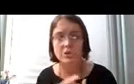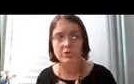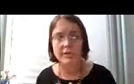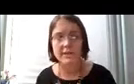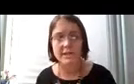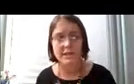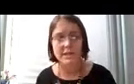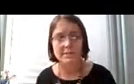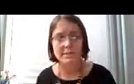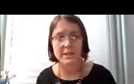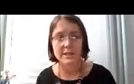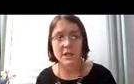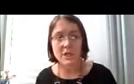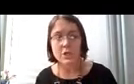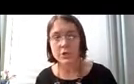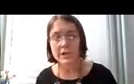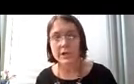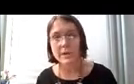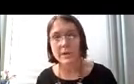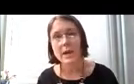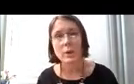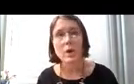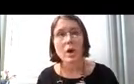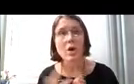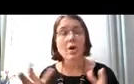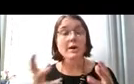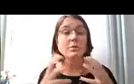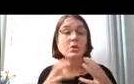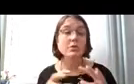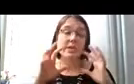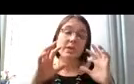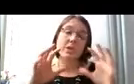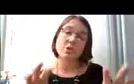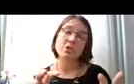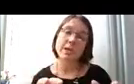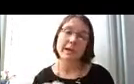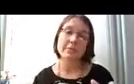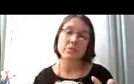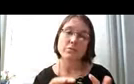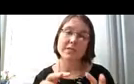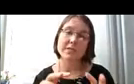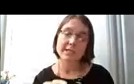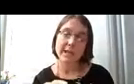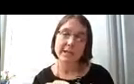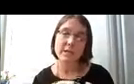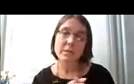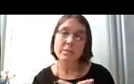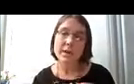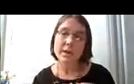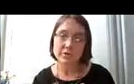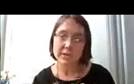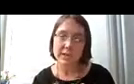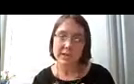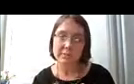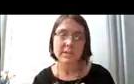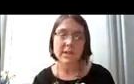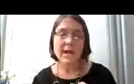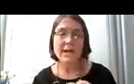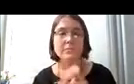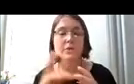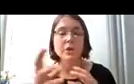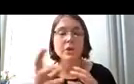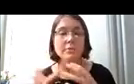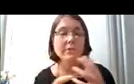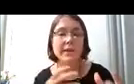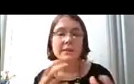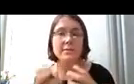Hopefully during the next 30 minutes, you'll think about how I'm using an online platform today, Microsoft Teams,